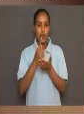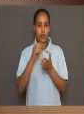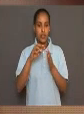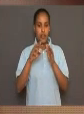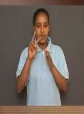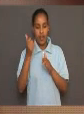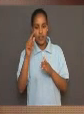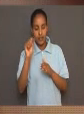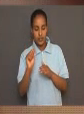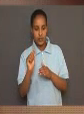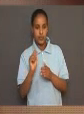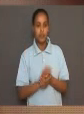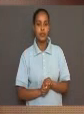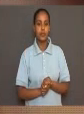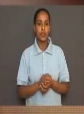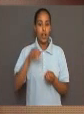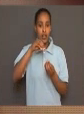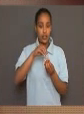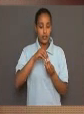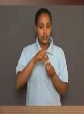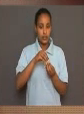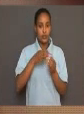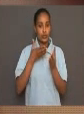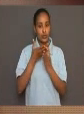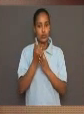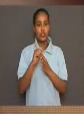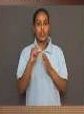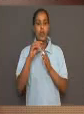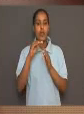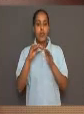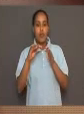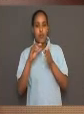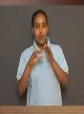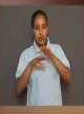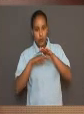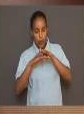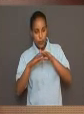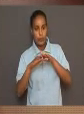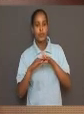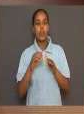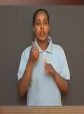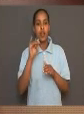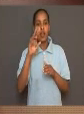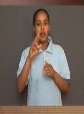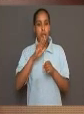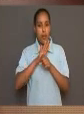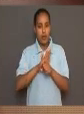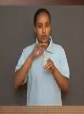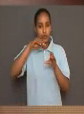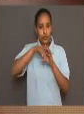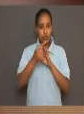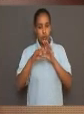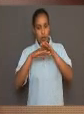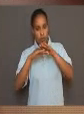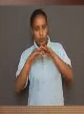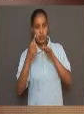Ethanol solution is added, which trickles through to the bottom. Air is pumped into the bottom of